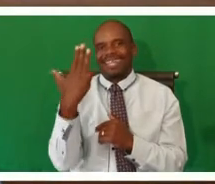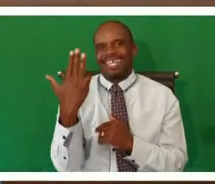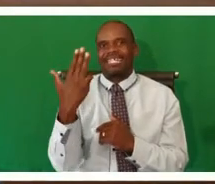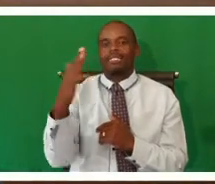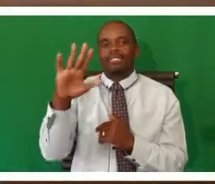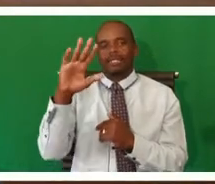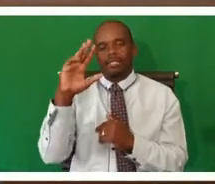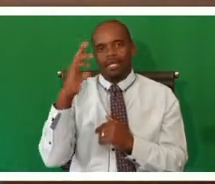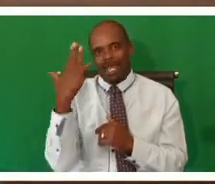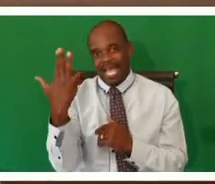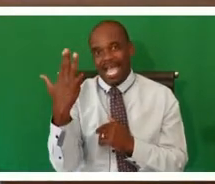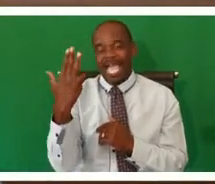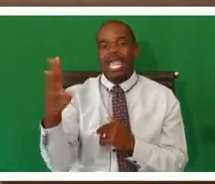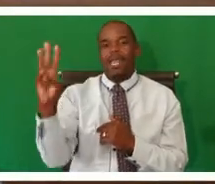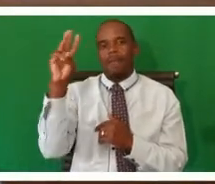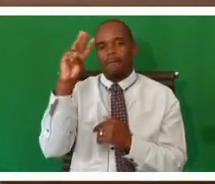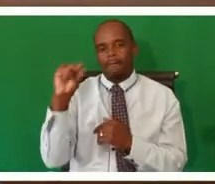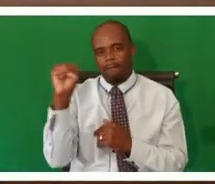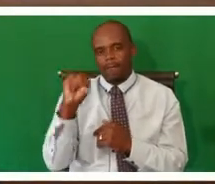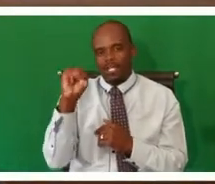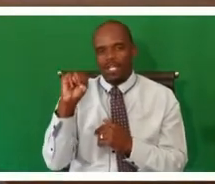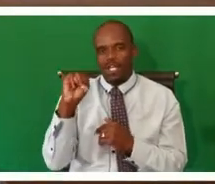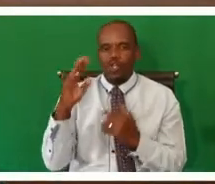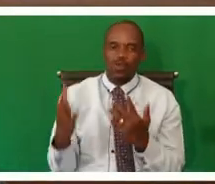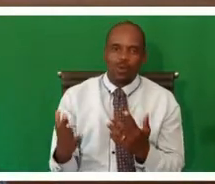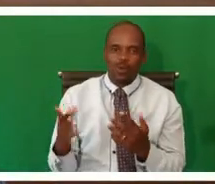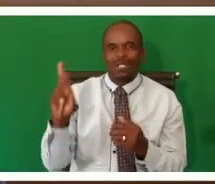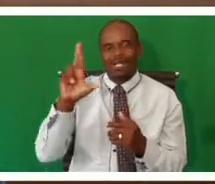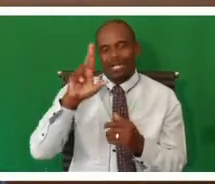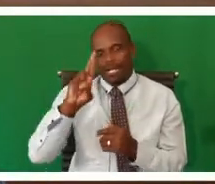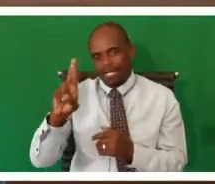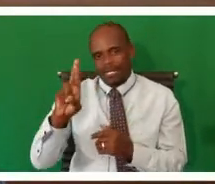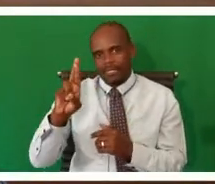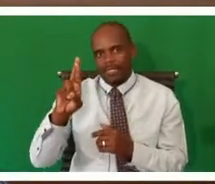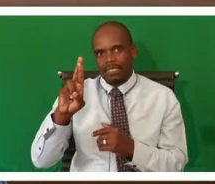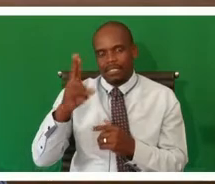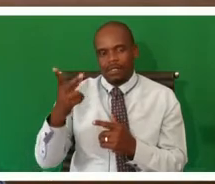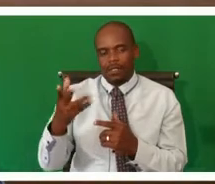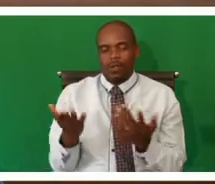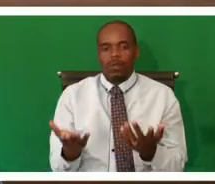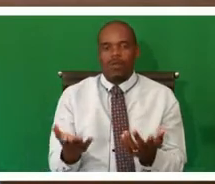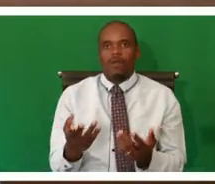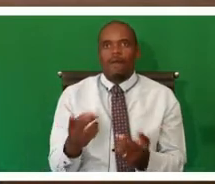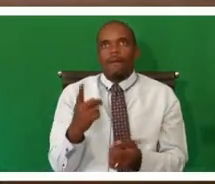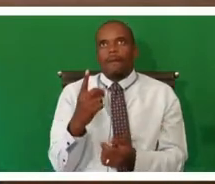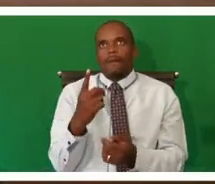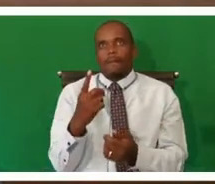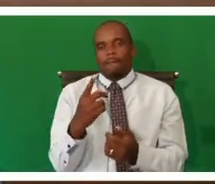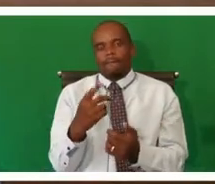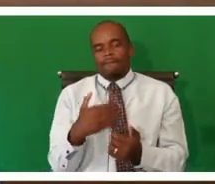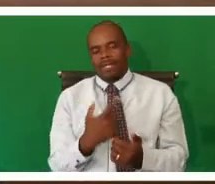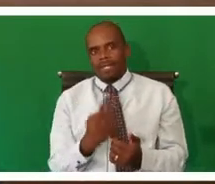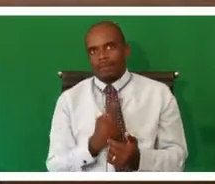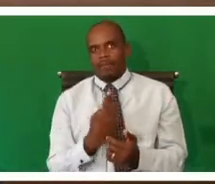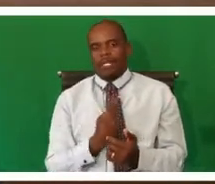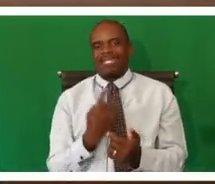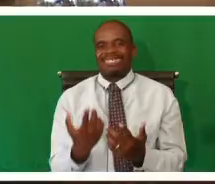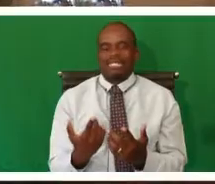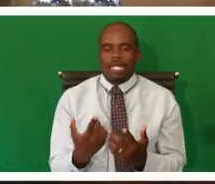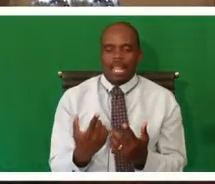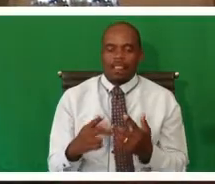889,969,000 rand spent in the procurement of personal protective equipment,